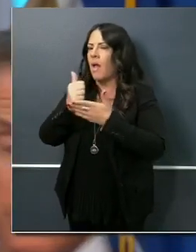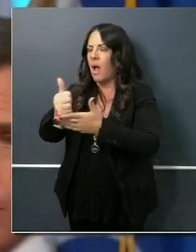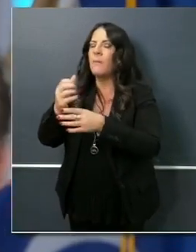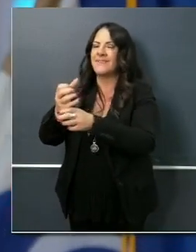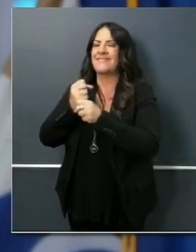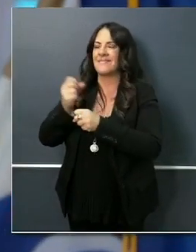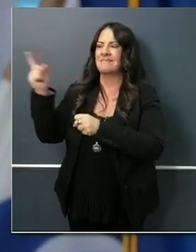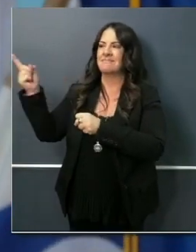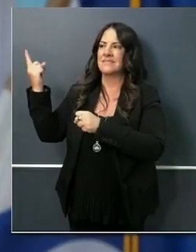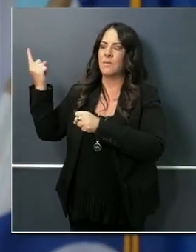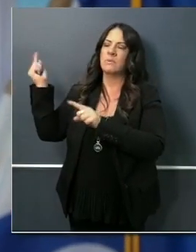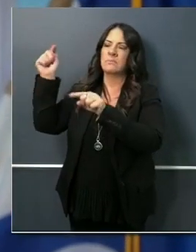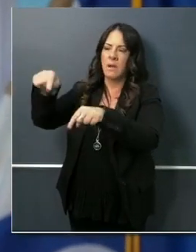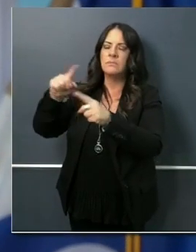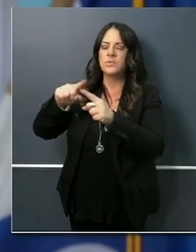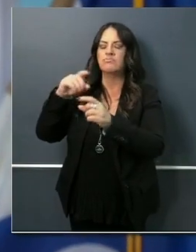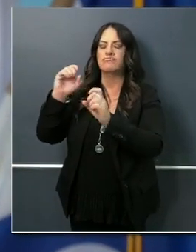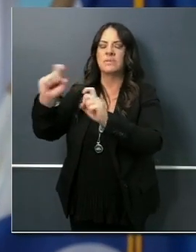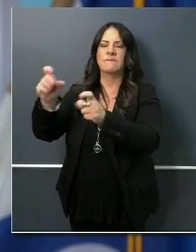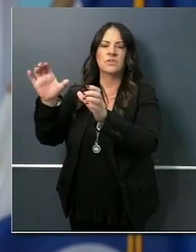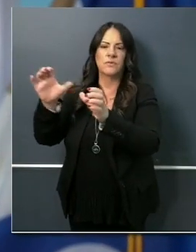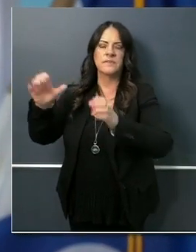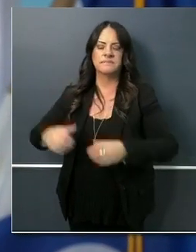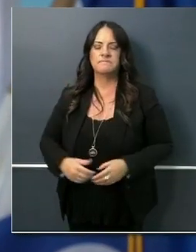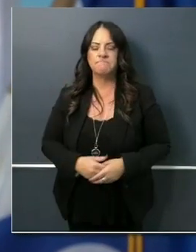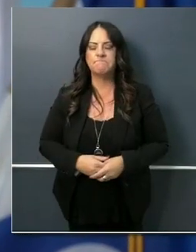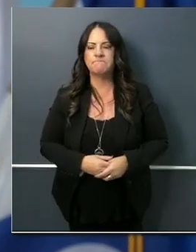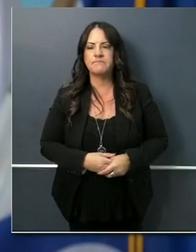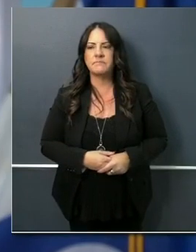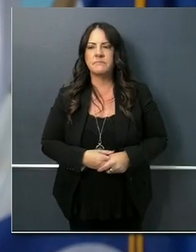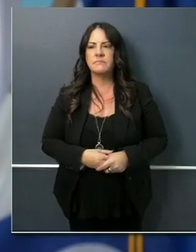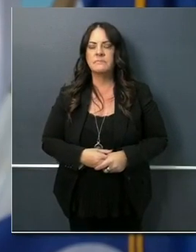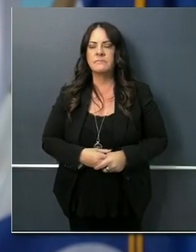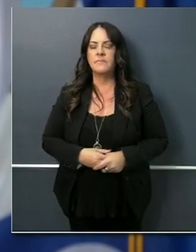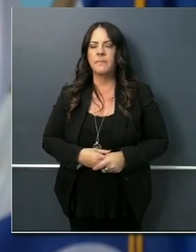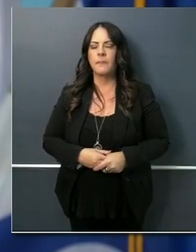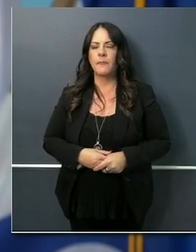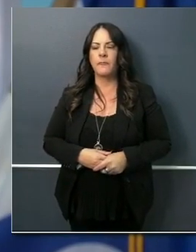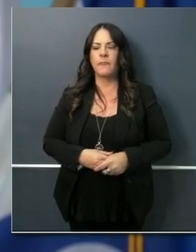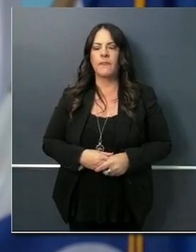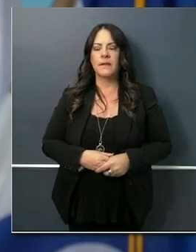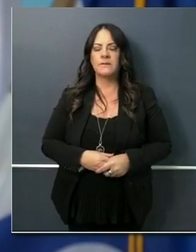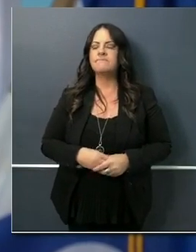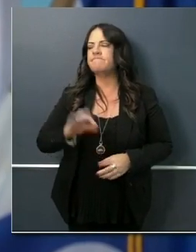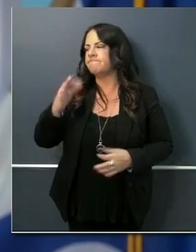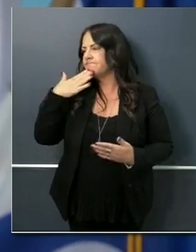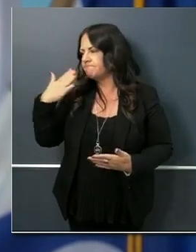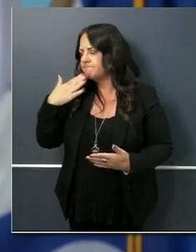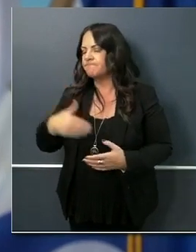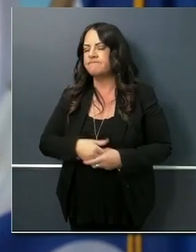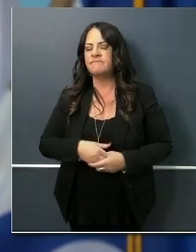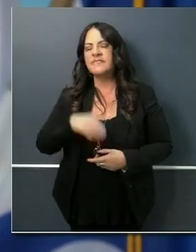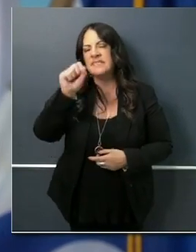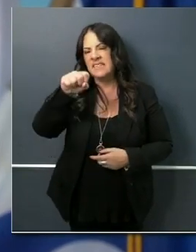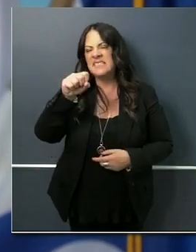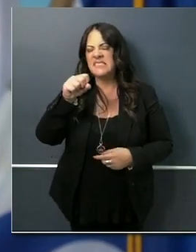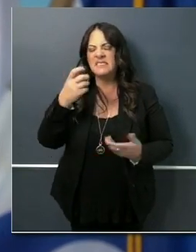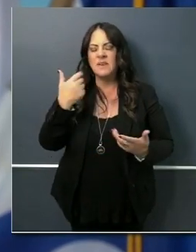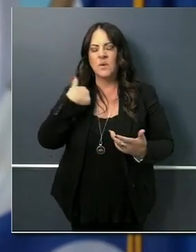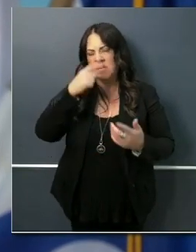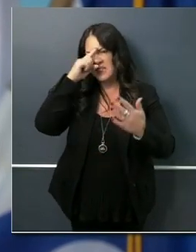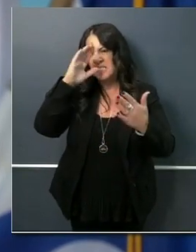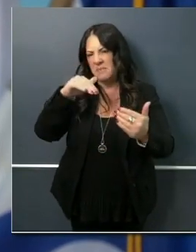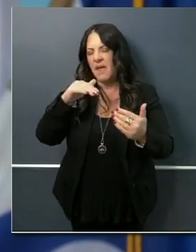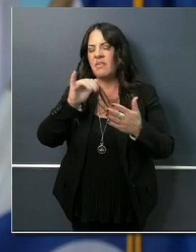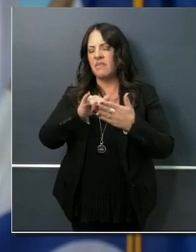So I should have just answered yes. So far, we feel like we're well within that timeline, plus or minus a few days, but process as we